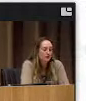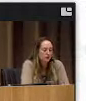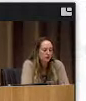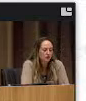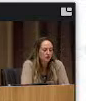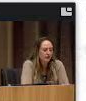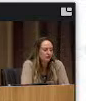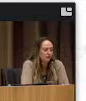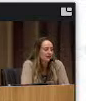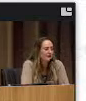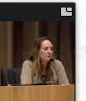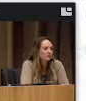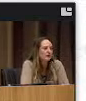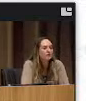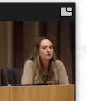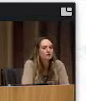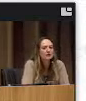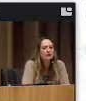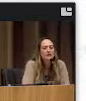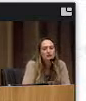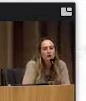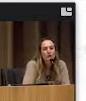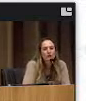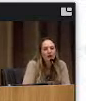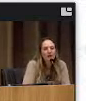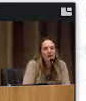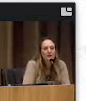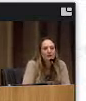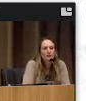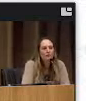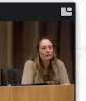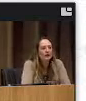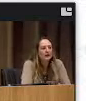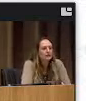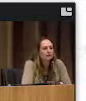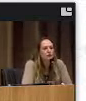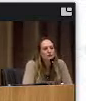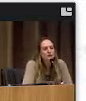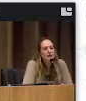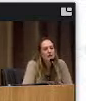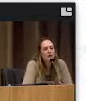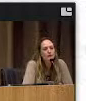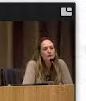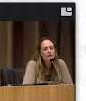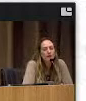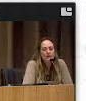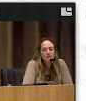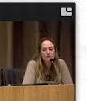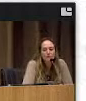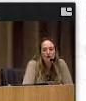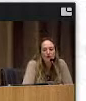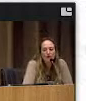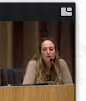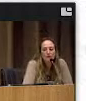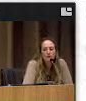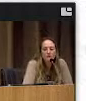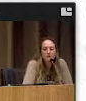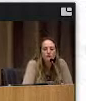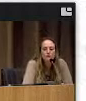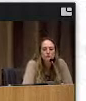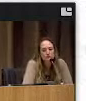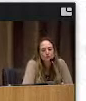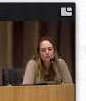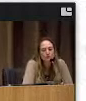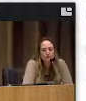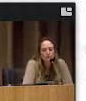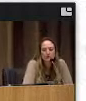It's 100% public hospitals. We don't take on private